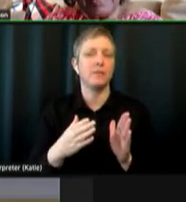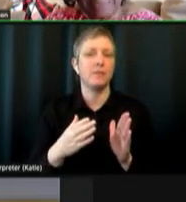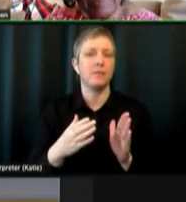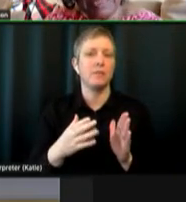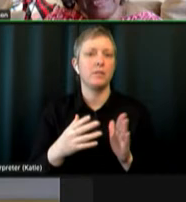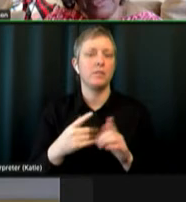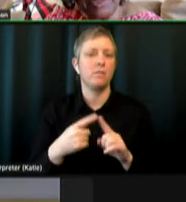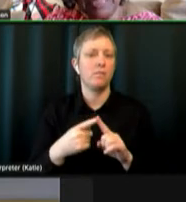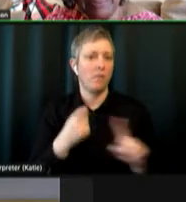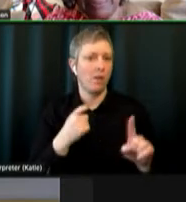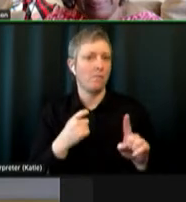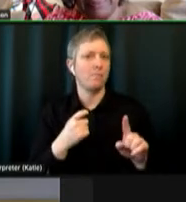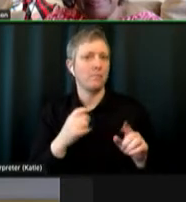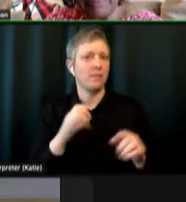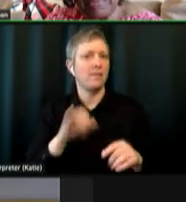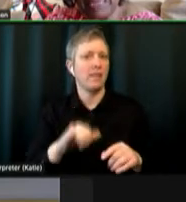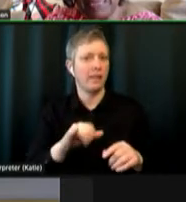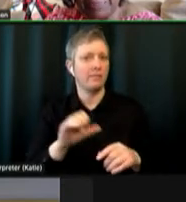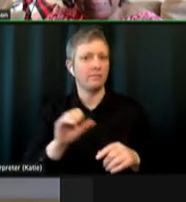the Settlement and Agreement